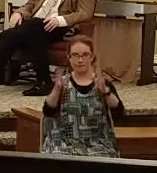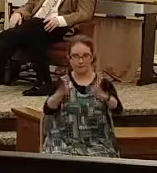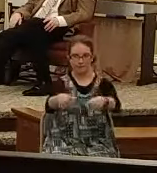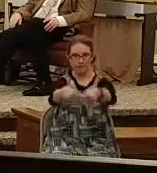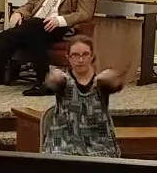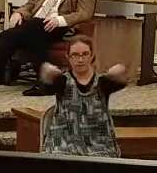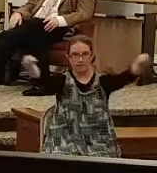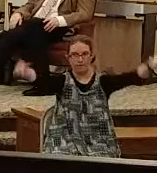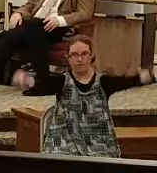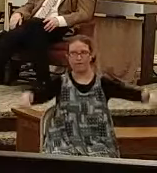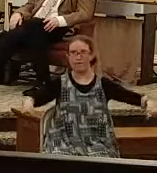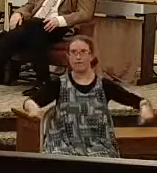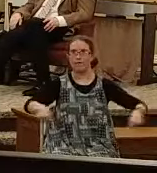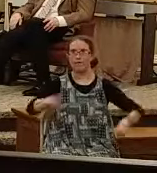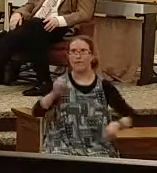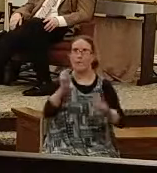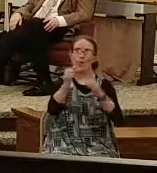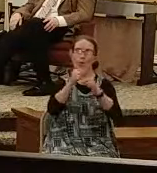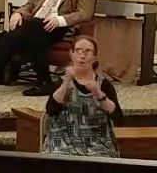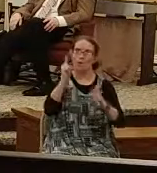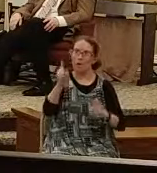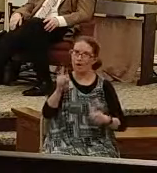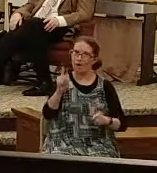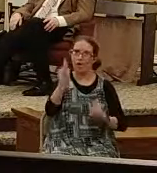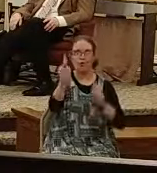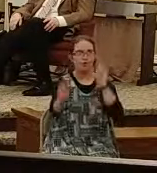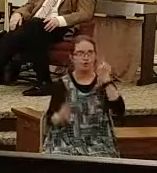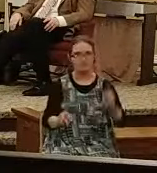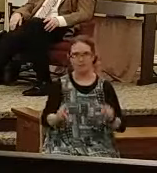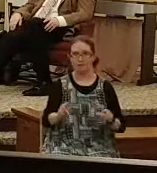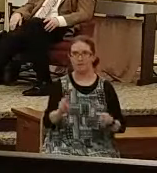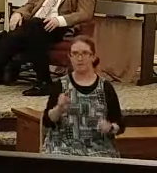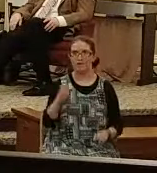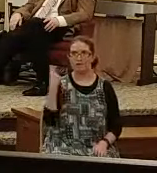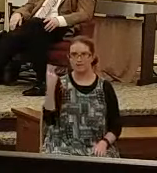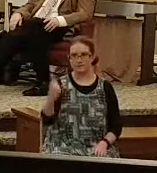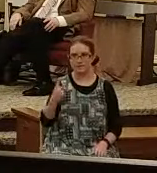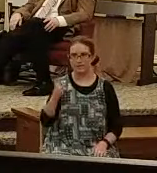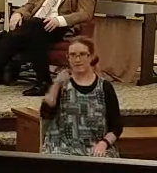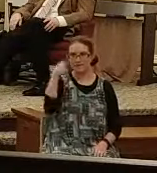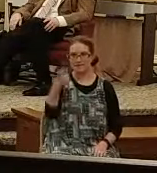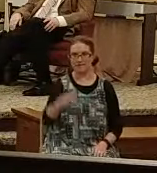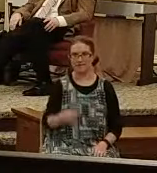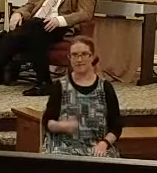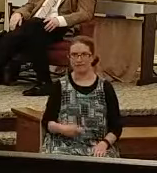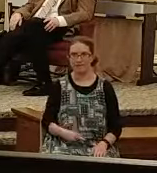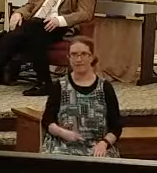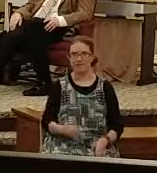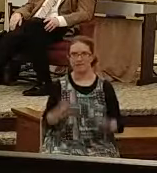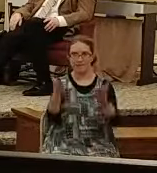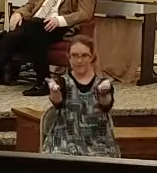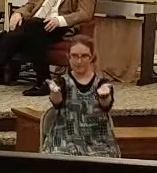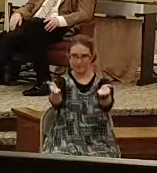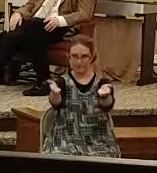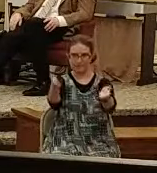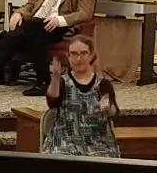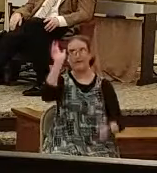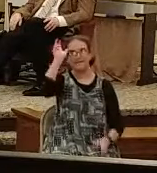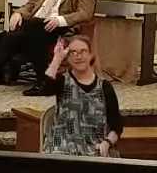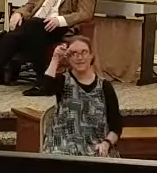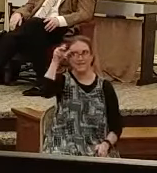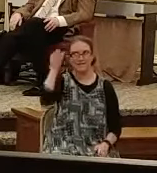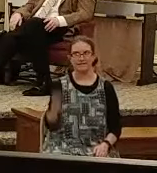on that altar. This was from the words of one of those people themselves. And he said we would dedicate that to